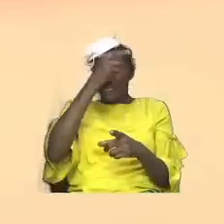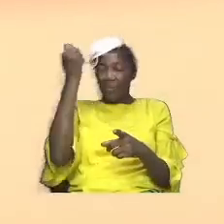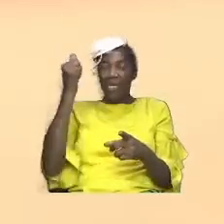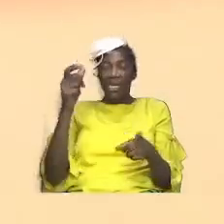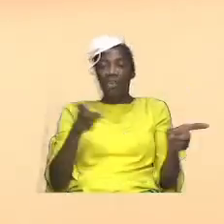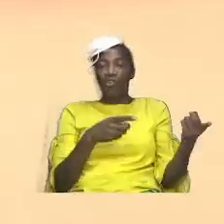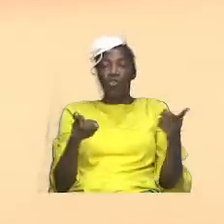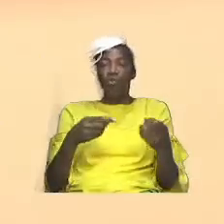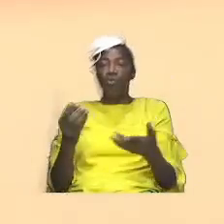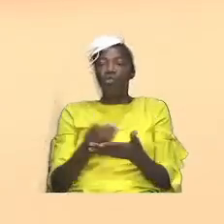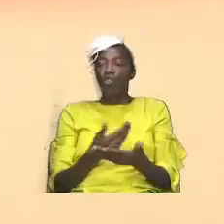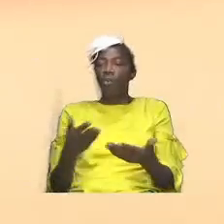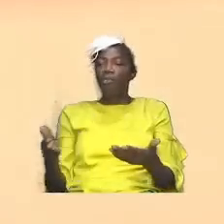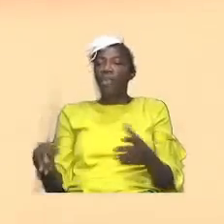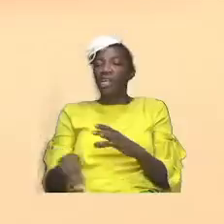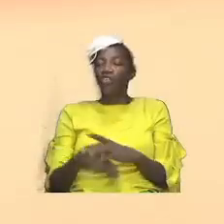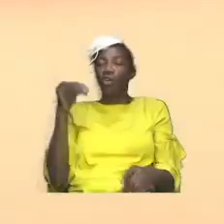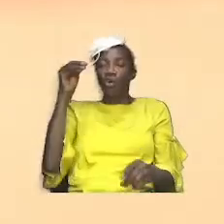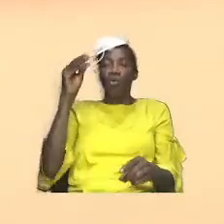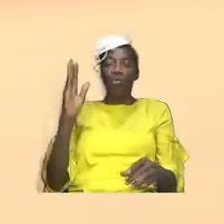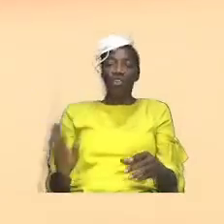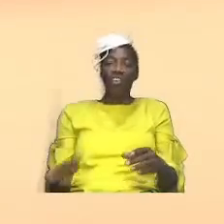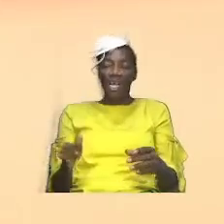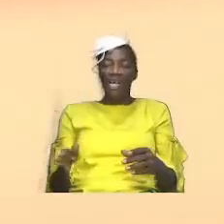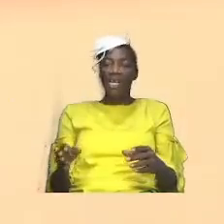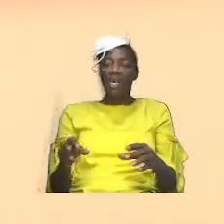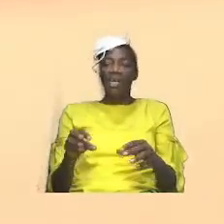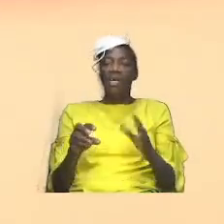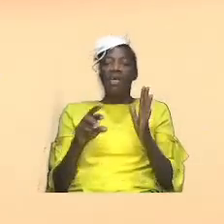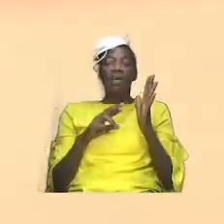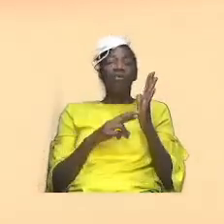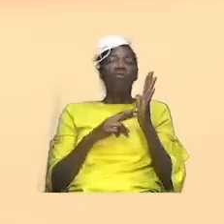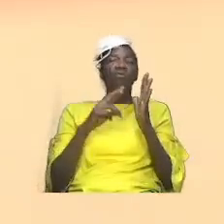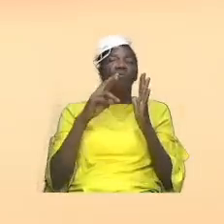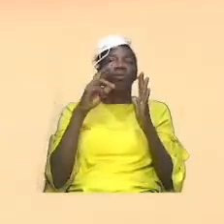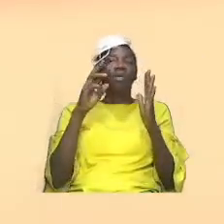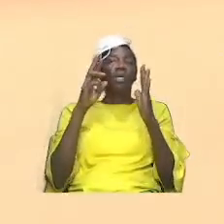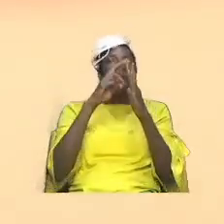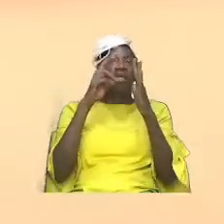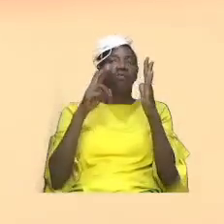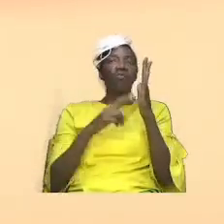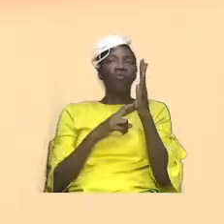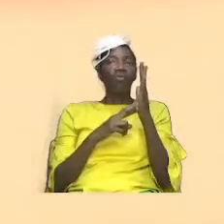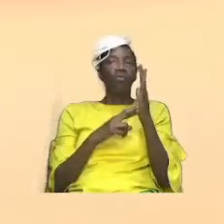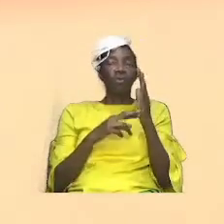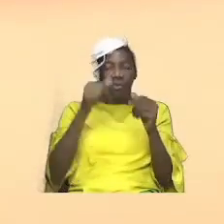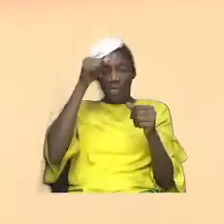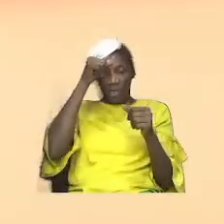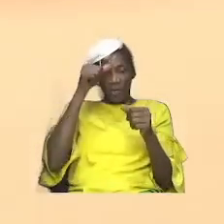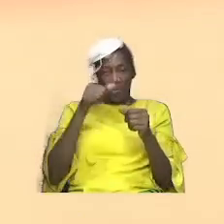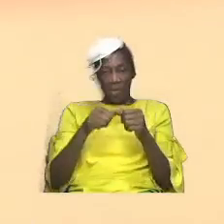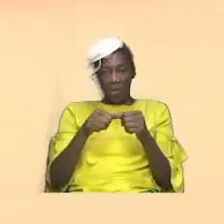some things outside of the rules. I recall the Olympics